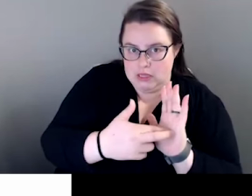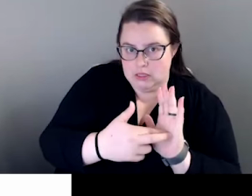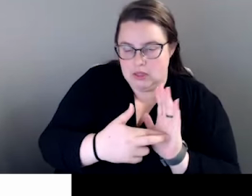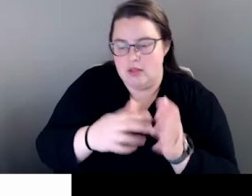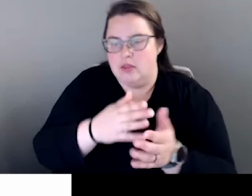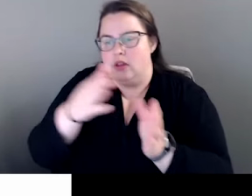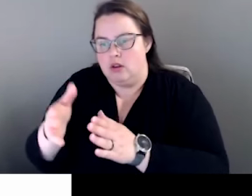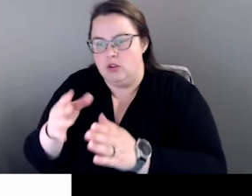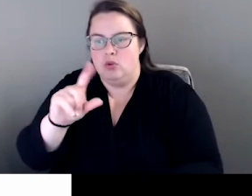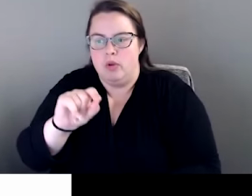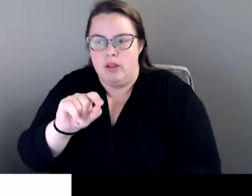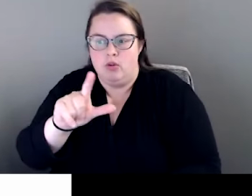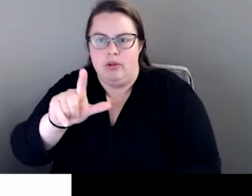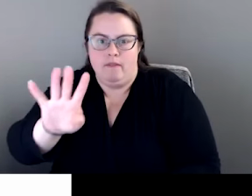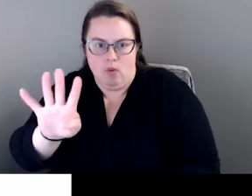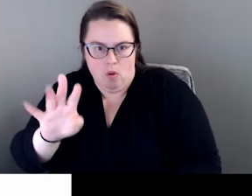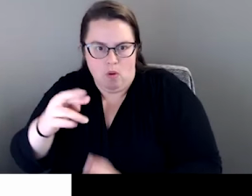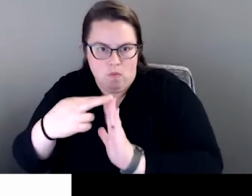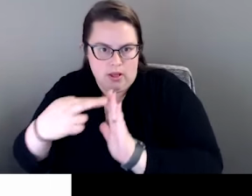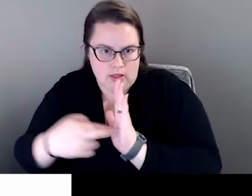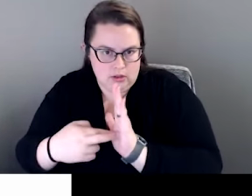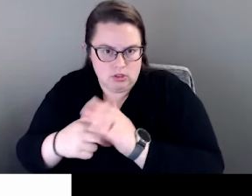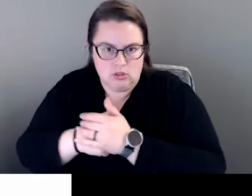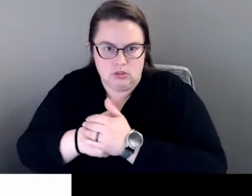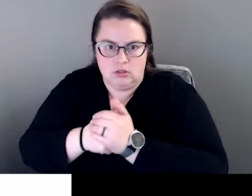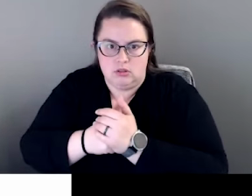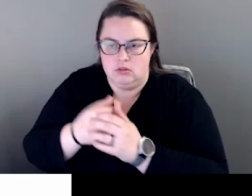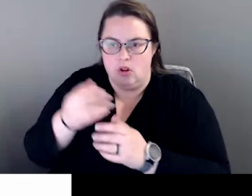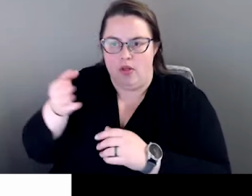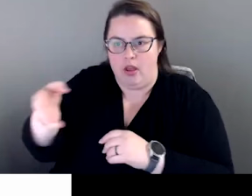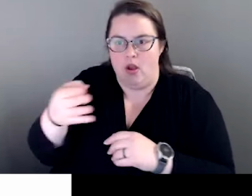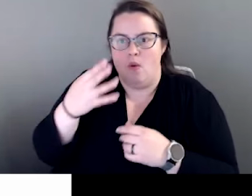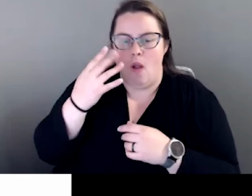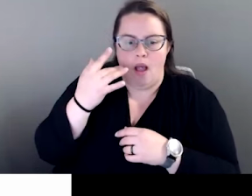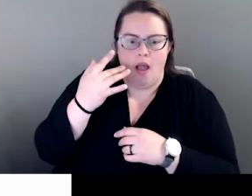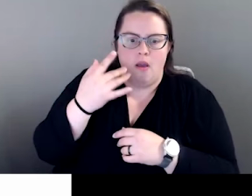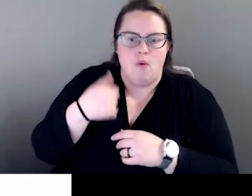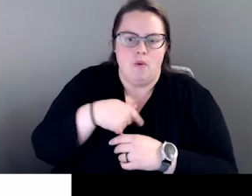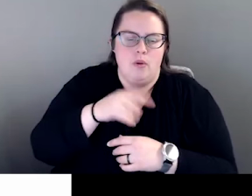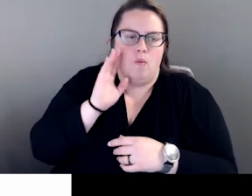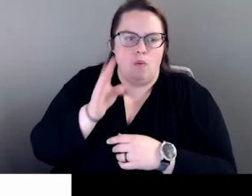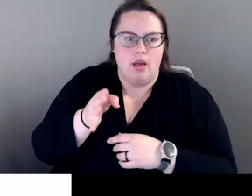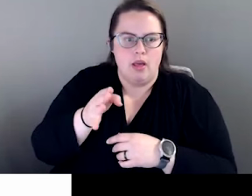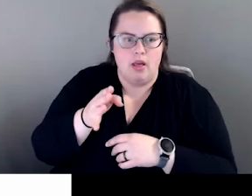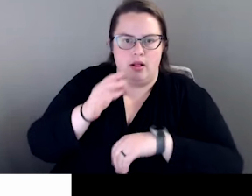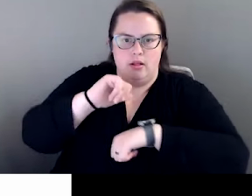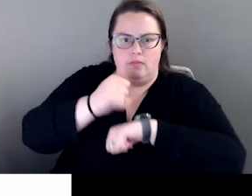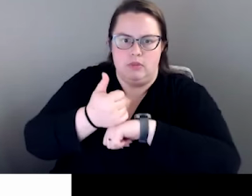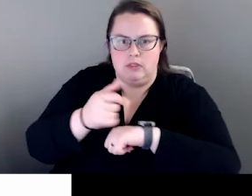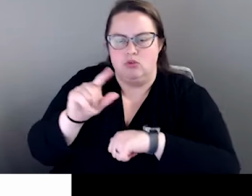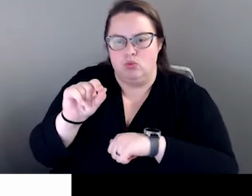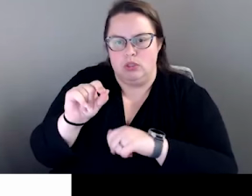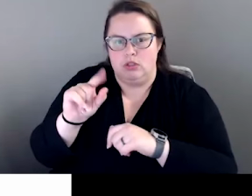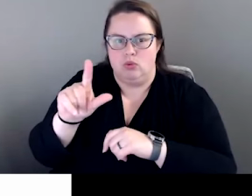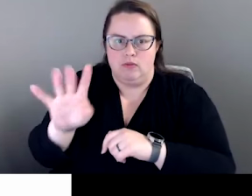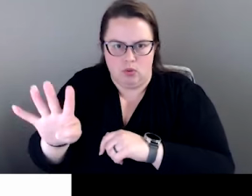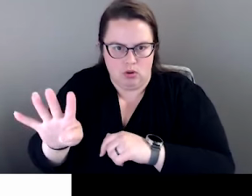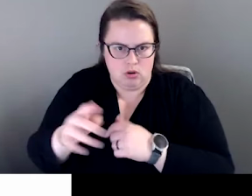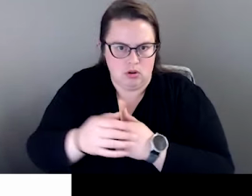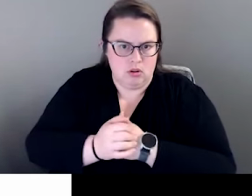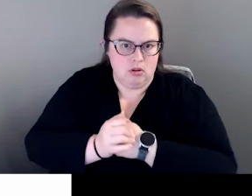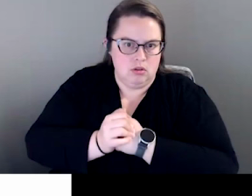2024 regulations there, because we will in time implement the 2024 regulations. So we have both of them for you